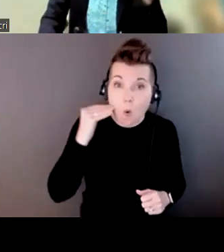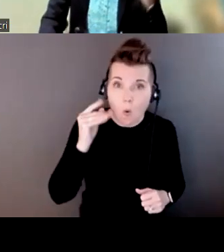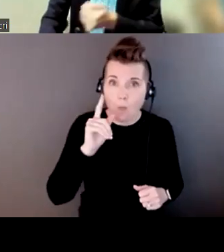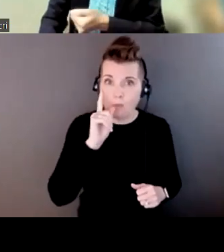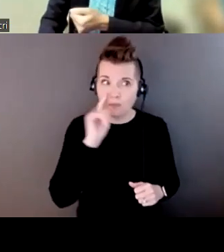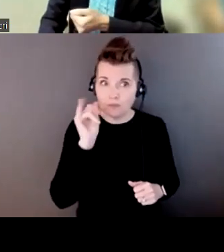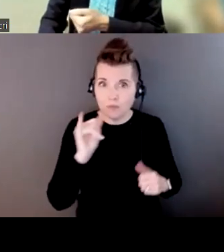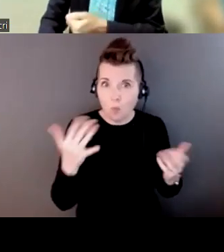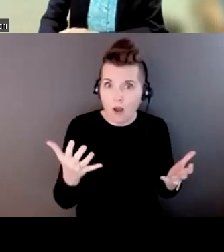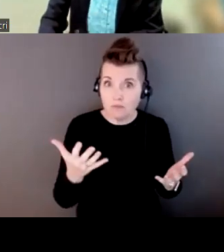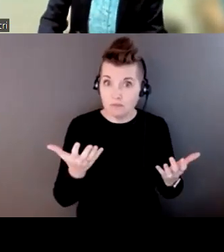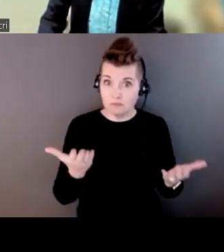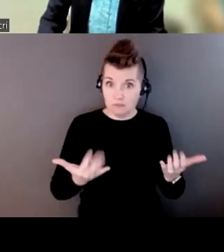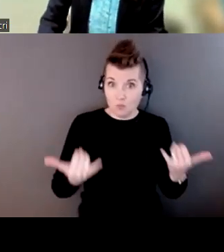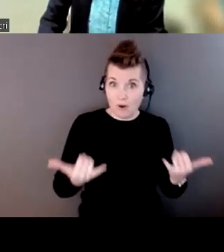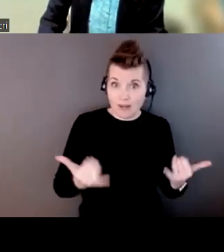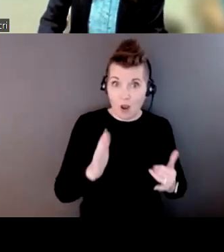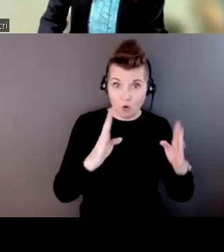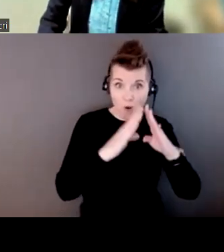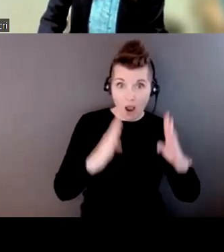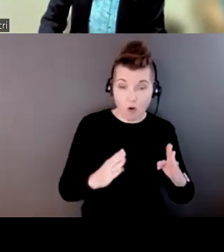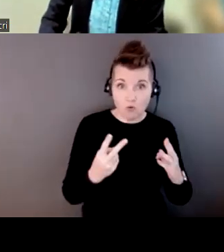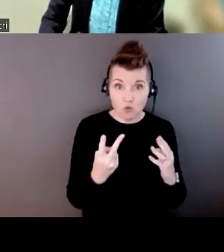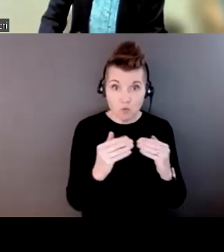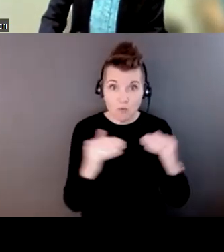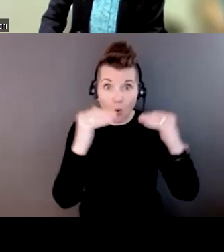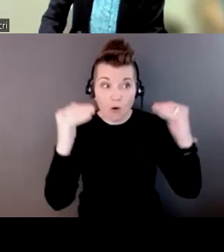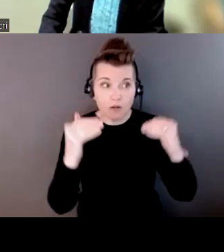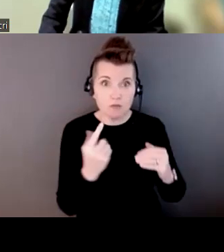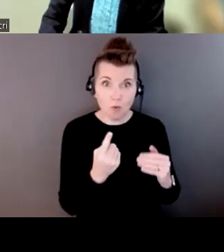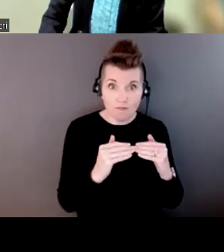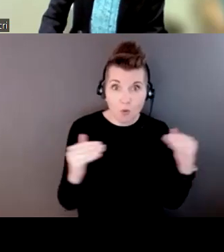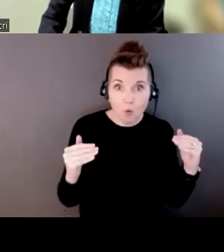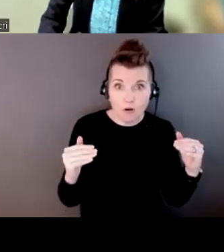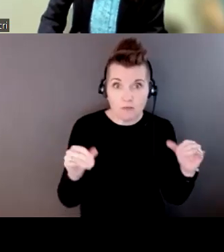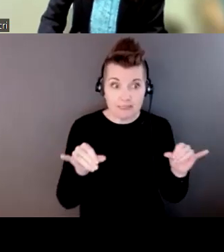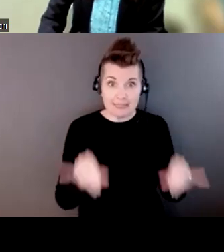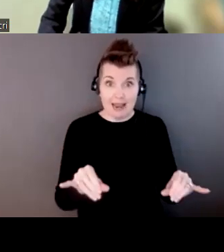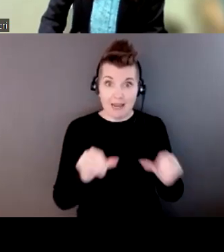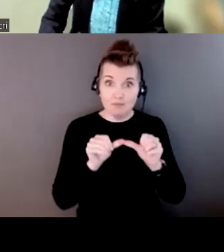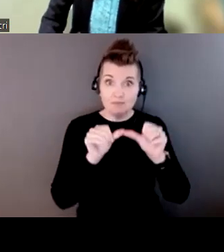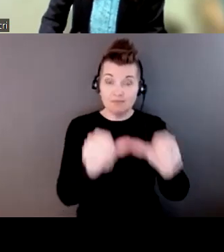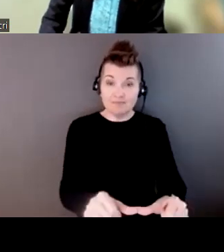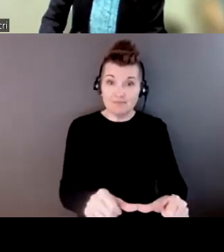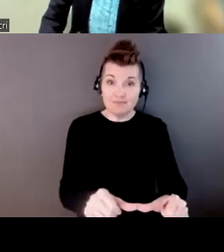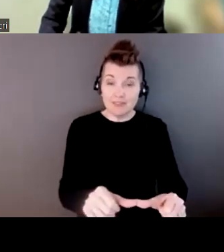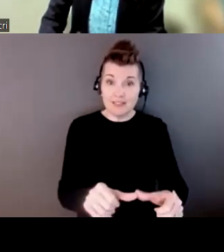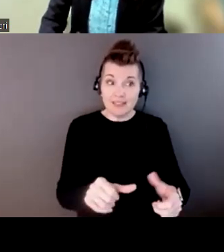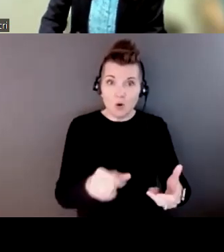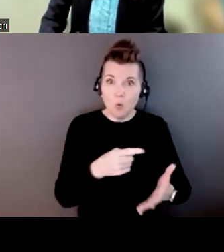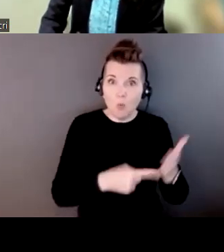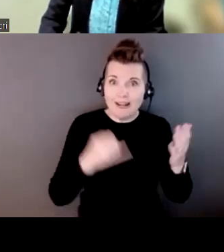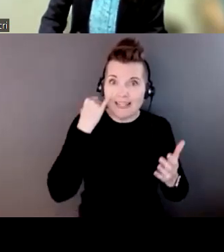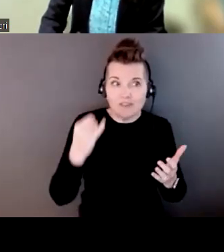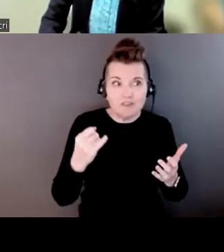level or 2 level home? Do you think you can stay at home? How about if you couldn't get in and out anymore? What does that mean? Or